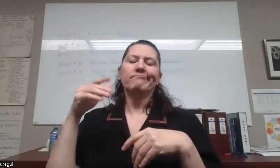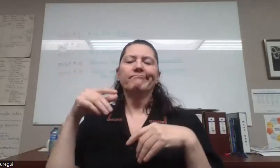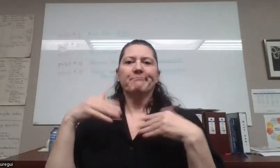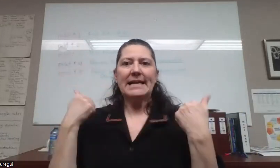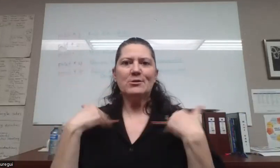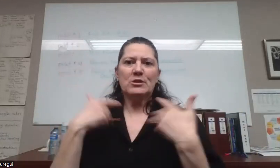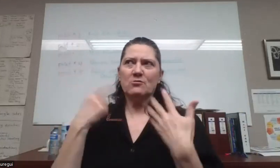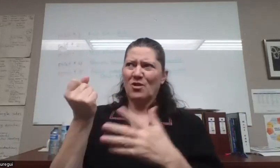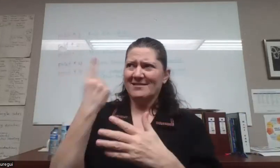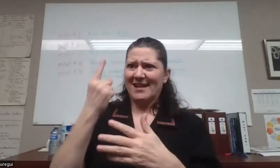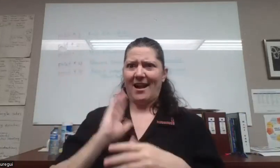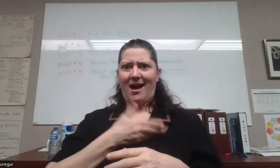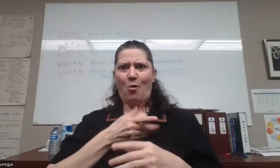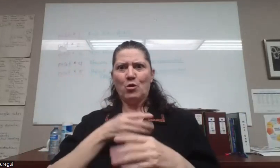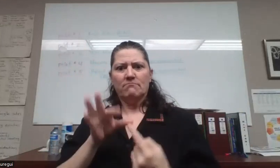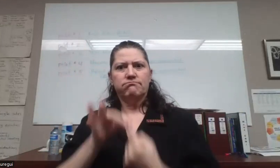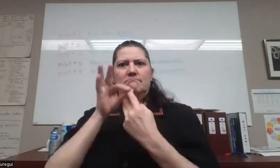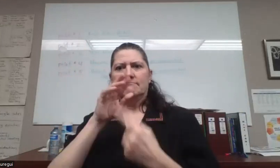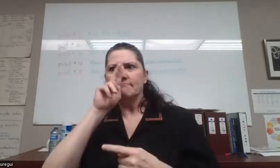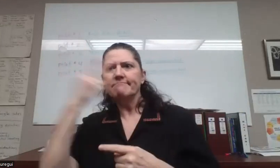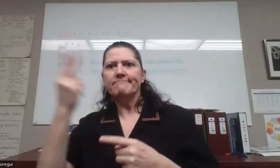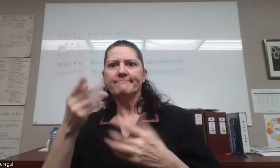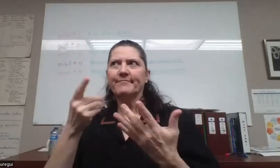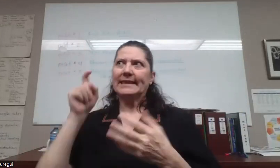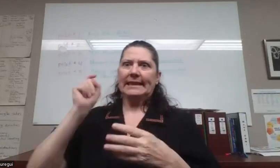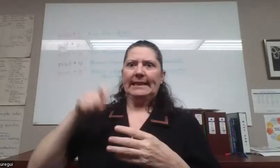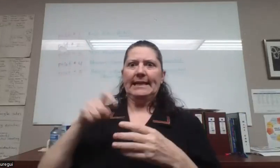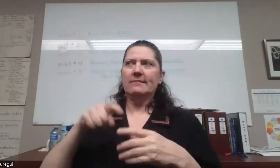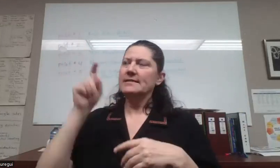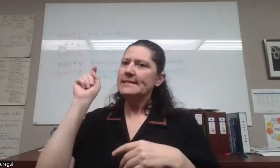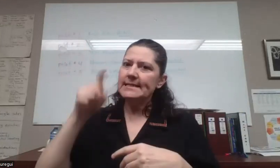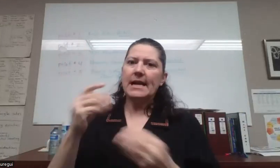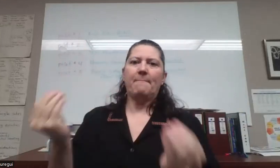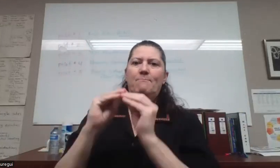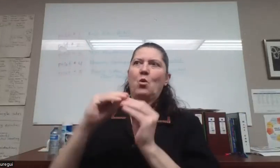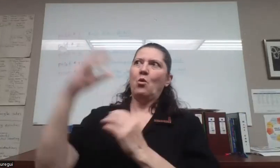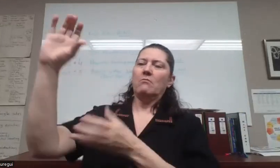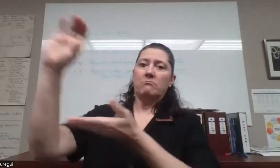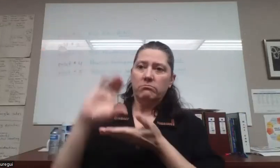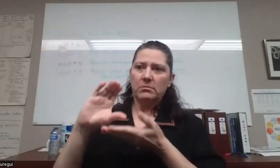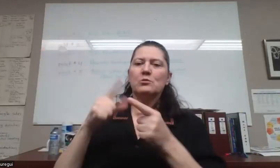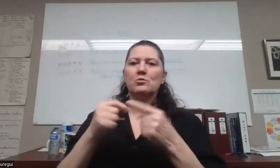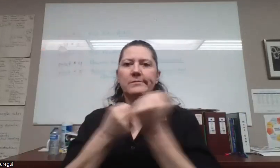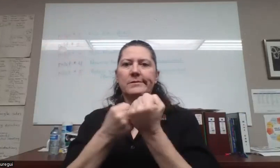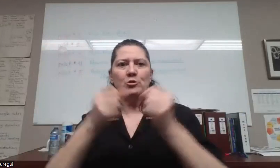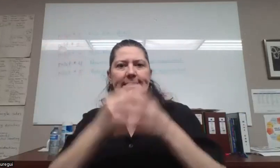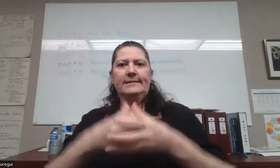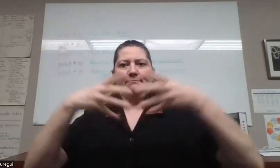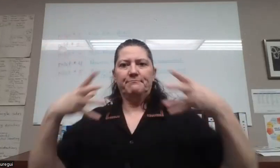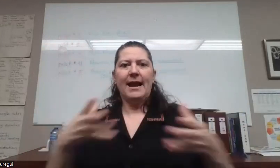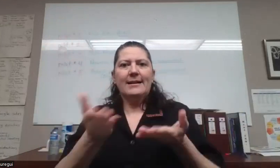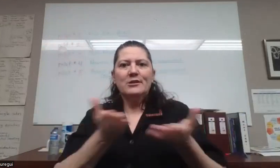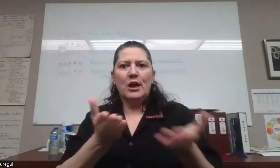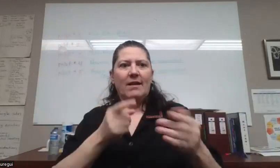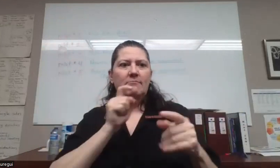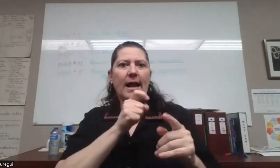to figure out and try to explain that we're a unique community, and we need